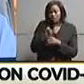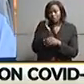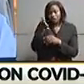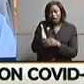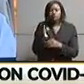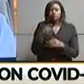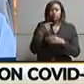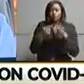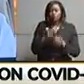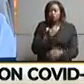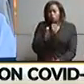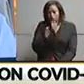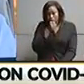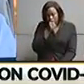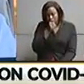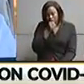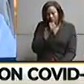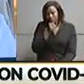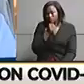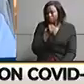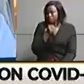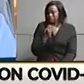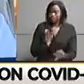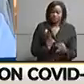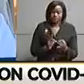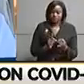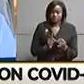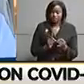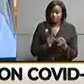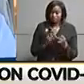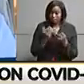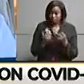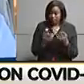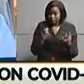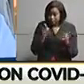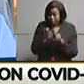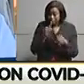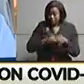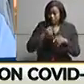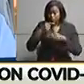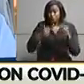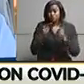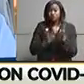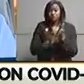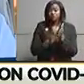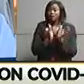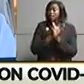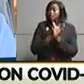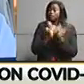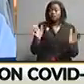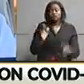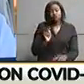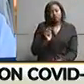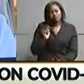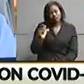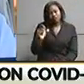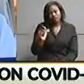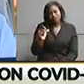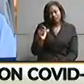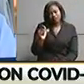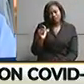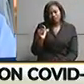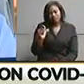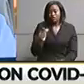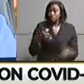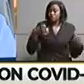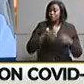sneezing. This is number one. Even when we are still using public transport, the